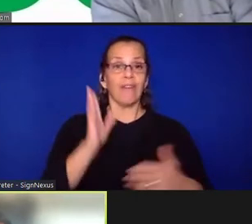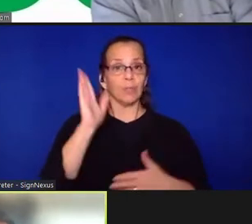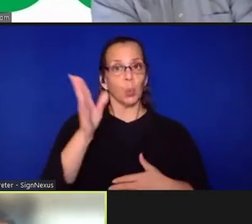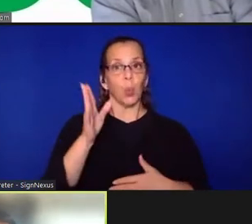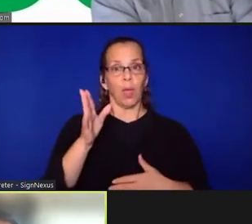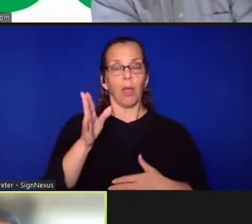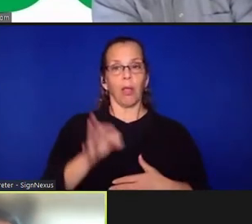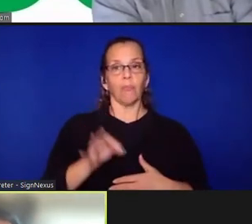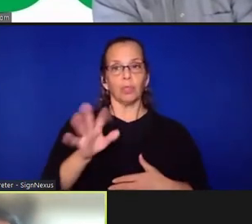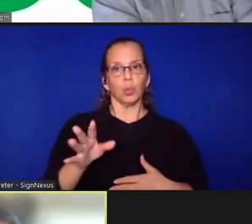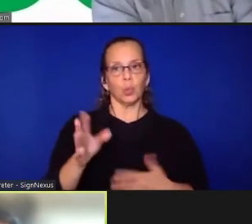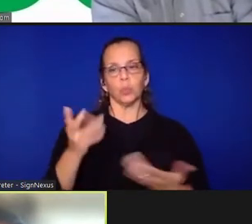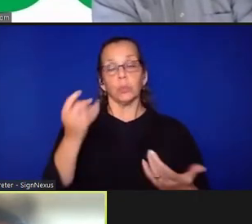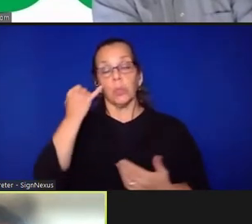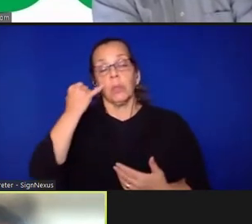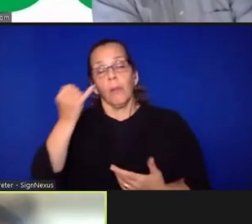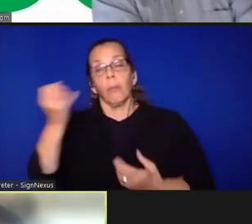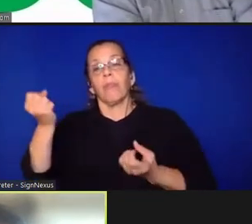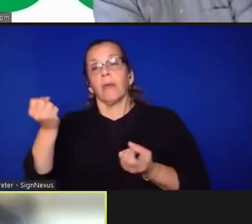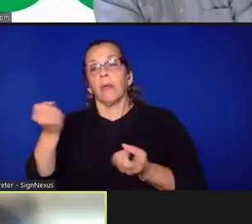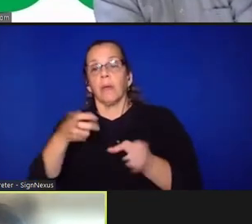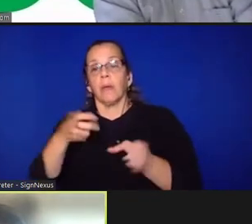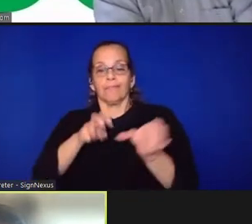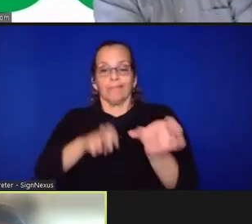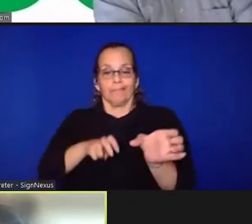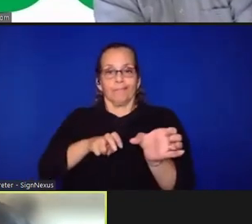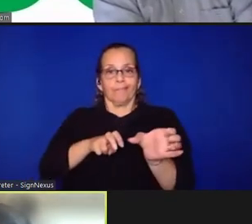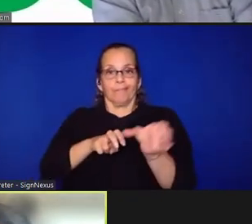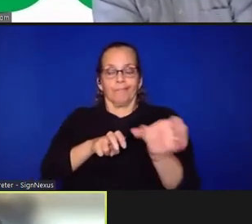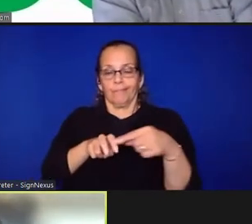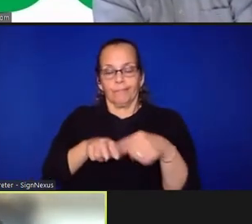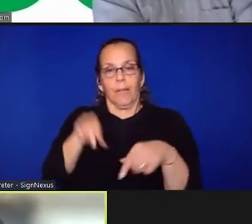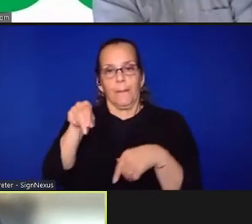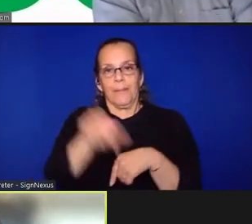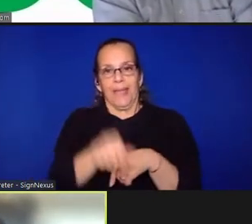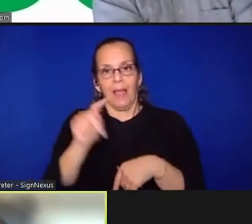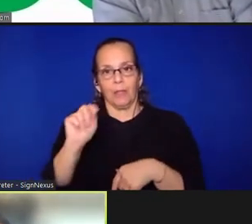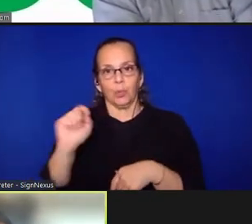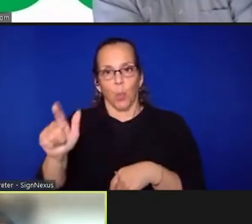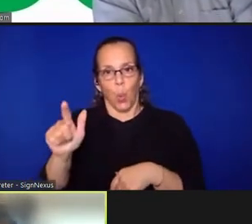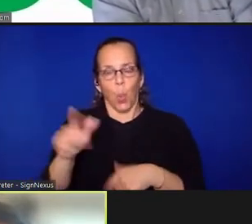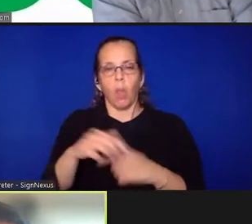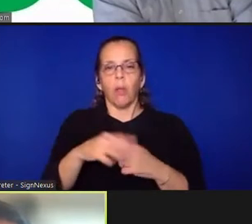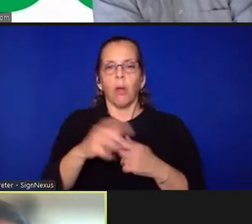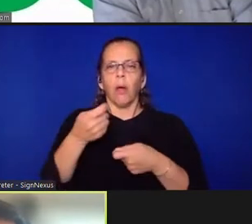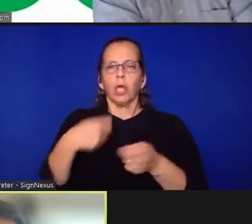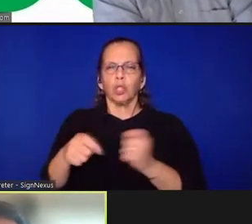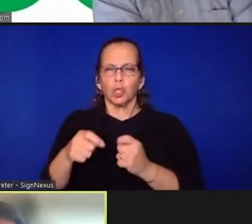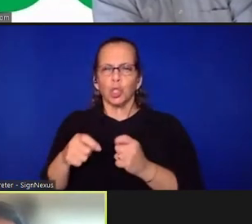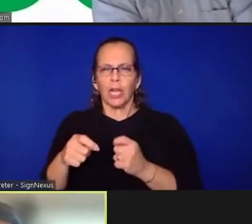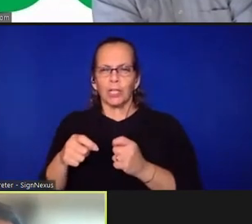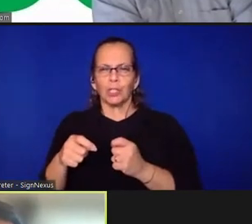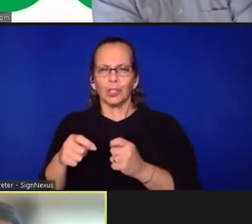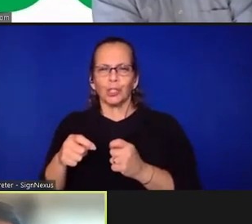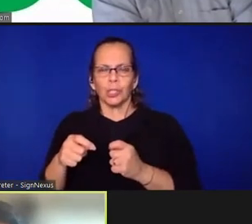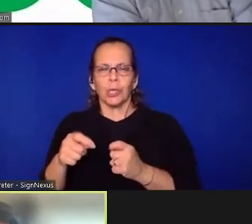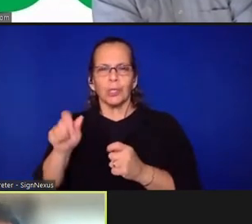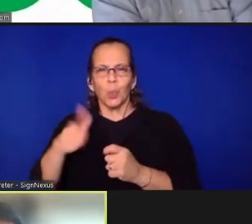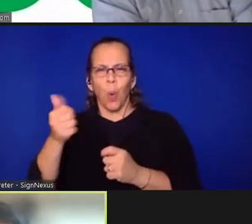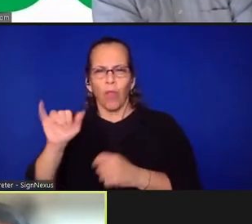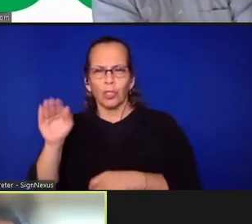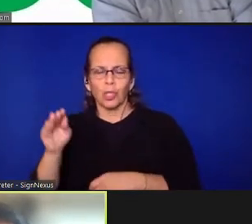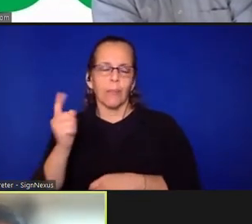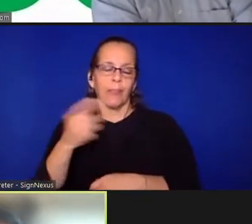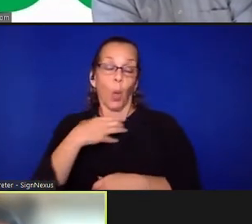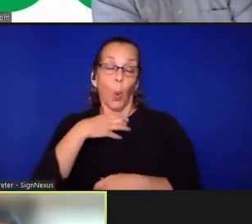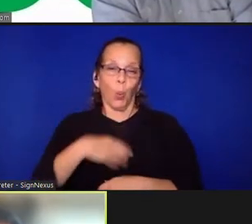supposedly pays the toll the second mitigation measure proposed converting drivers to other jobs is a little more than wishful thinking the